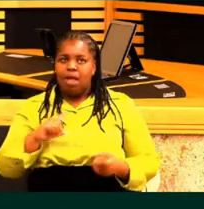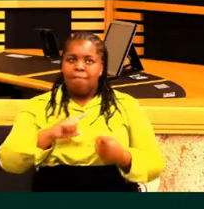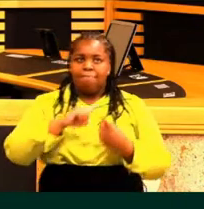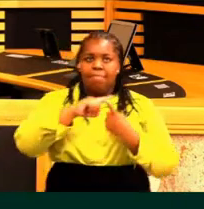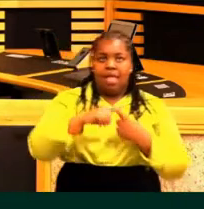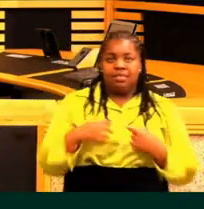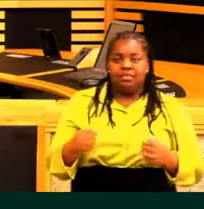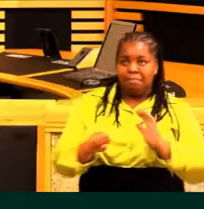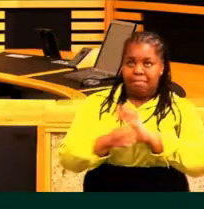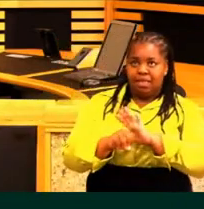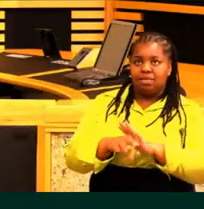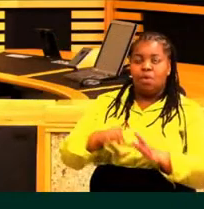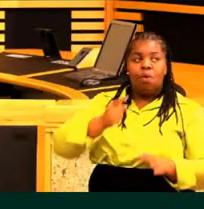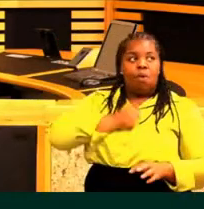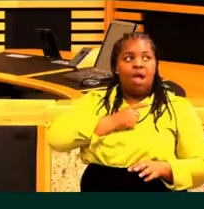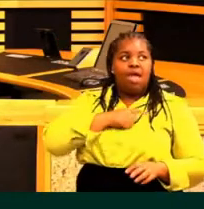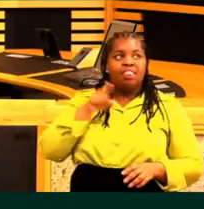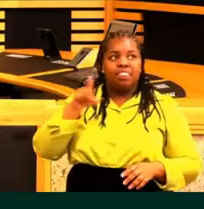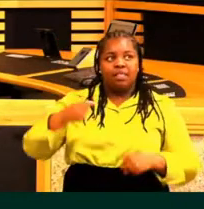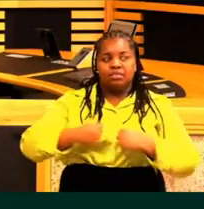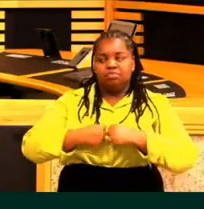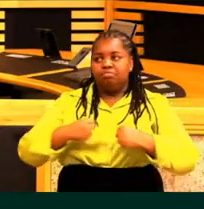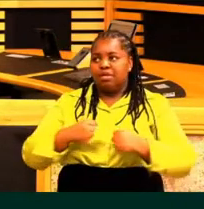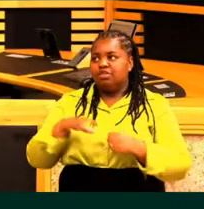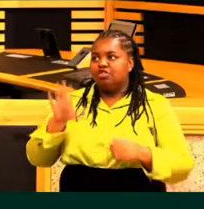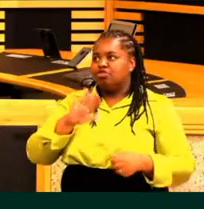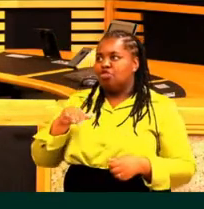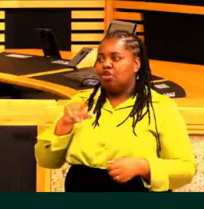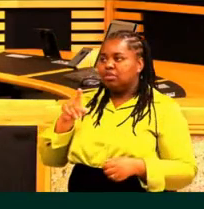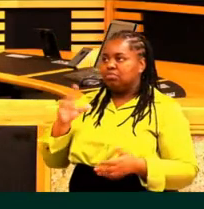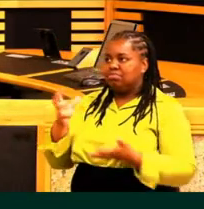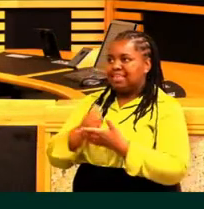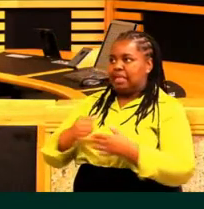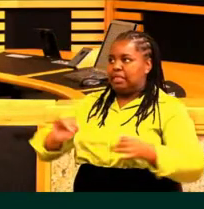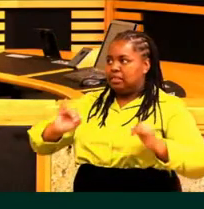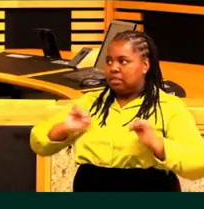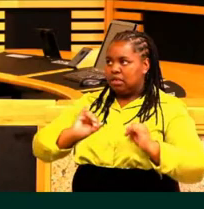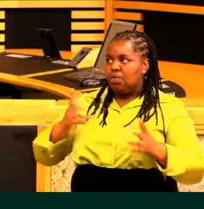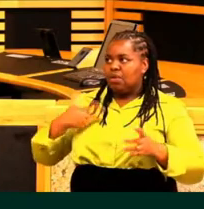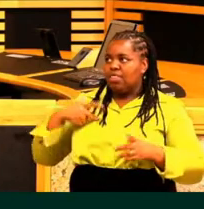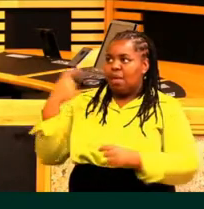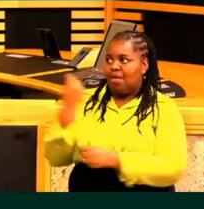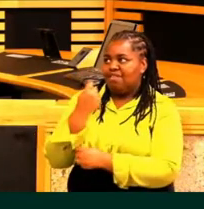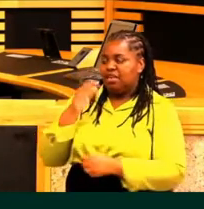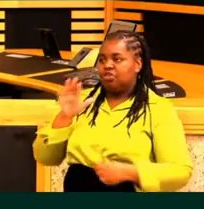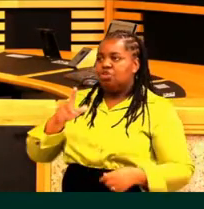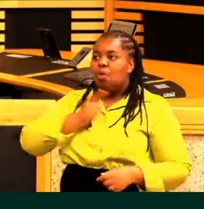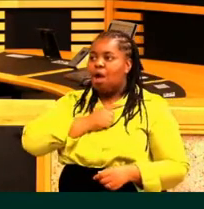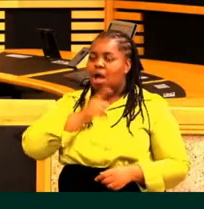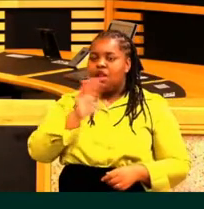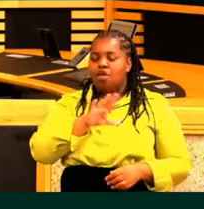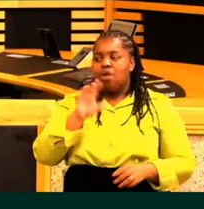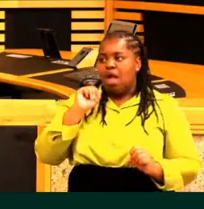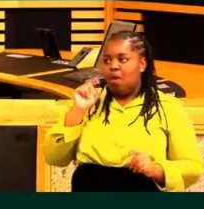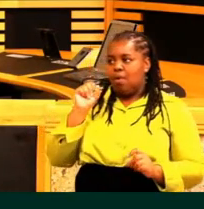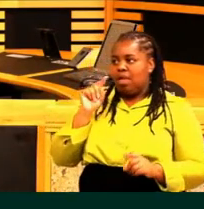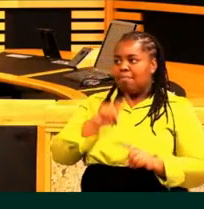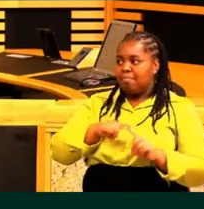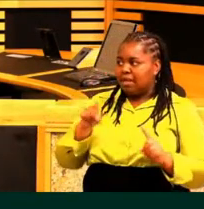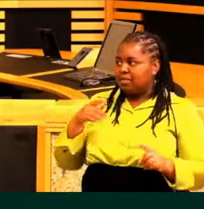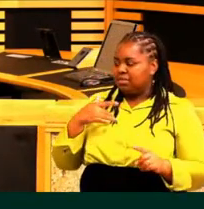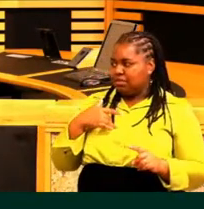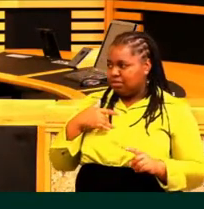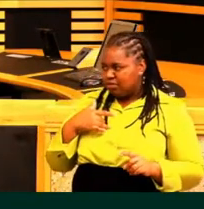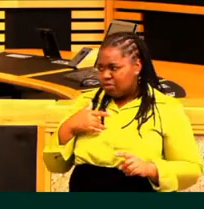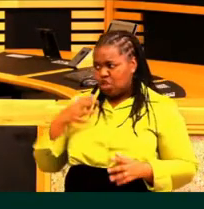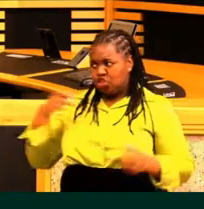marketing because it's it's a space that is not um taken serious in our Villages because they are not even aware but by the way